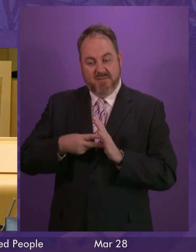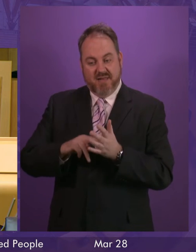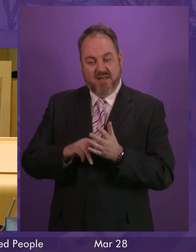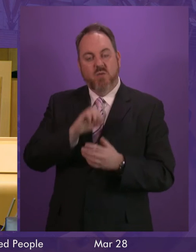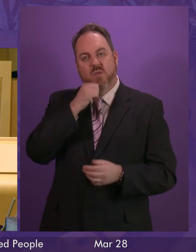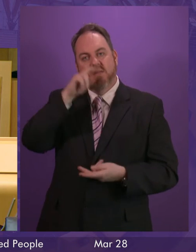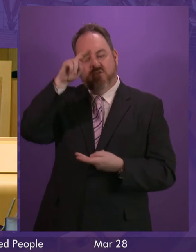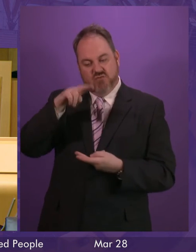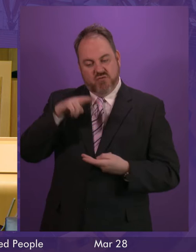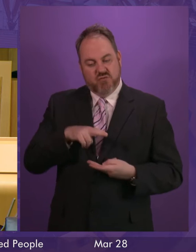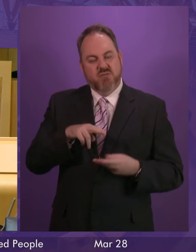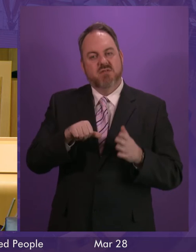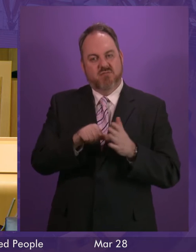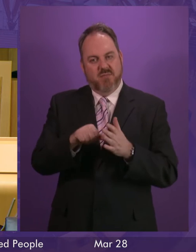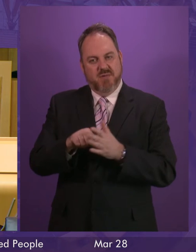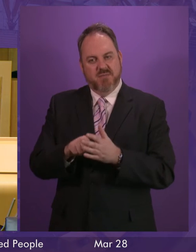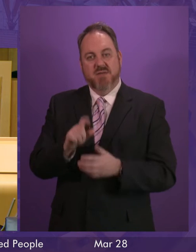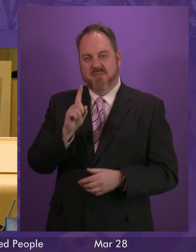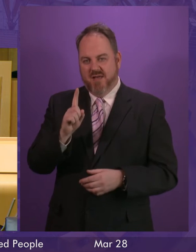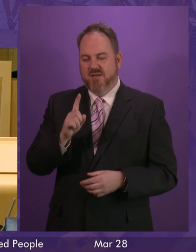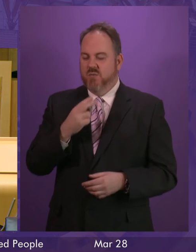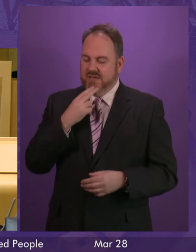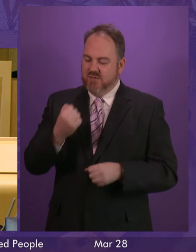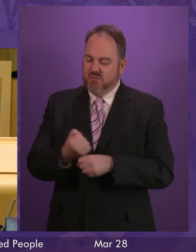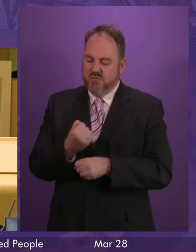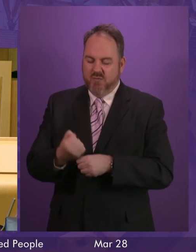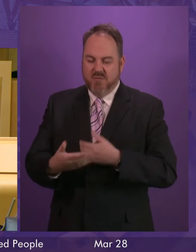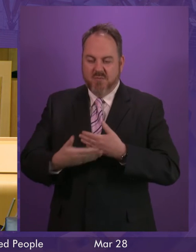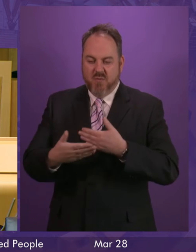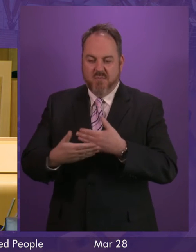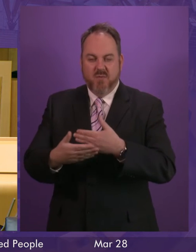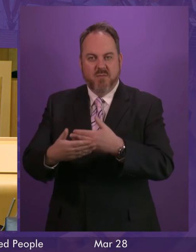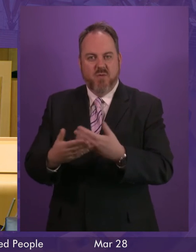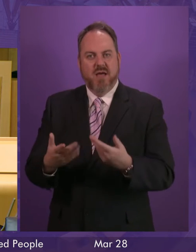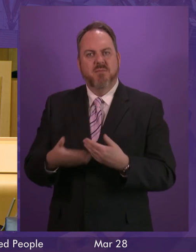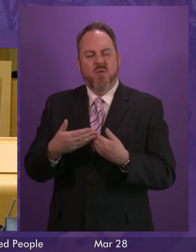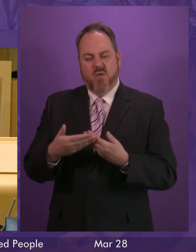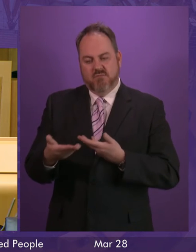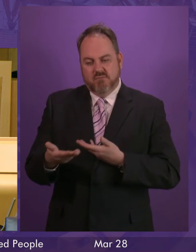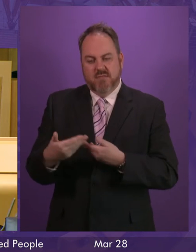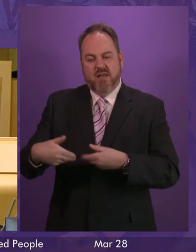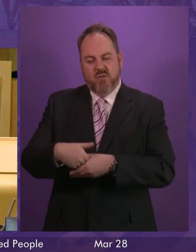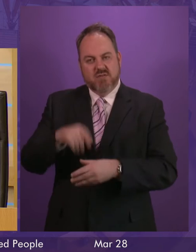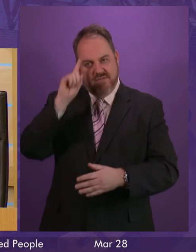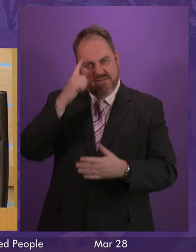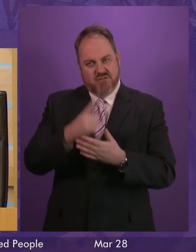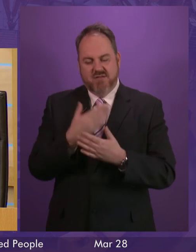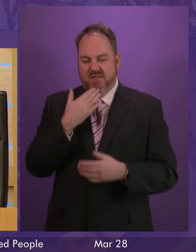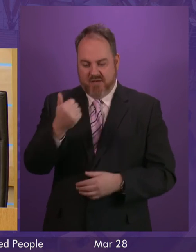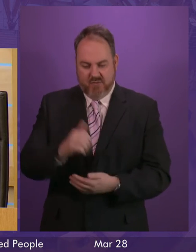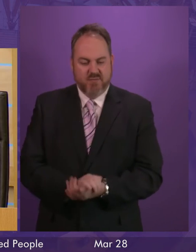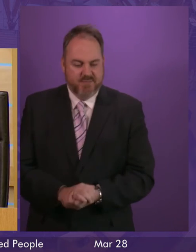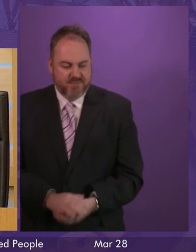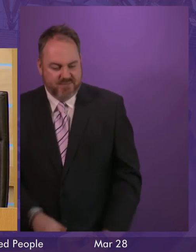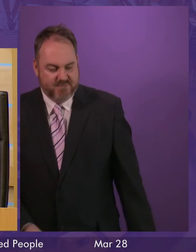some of these issues, but in so much, as in so much more, we need more inclusive decision making and faster progress. thank you. Thank you very